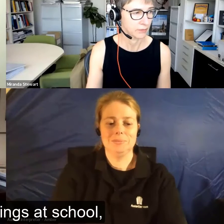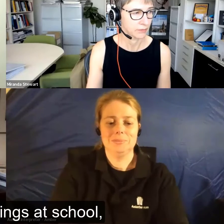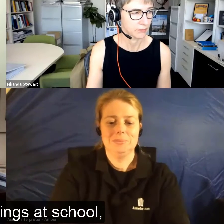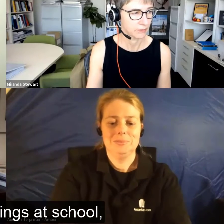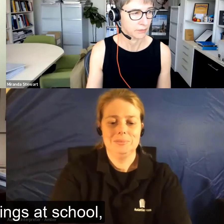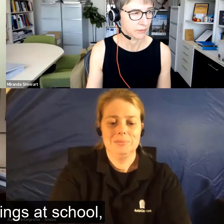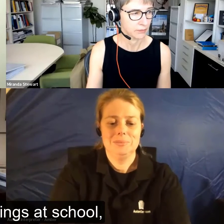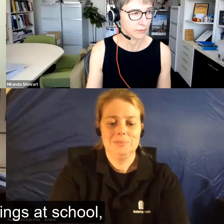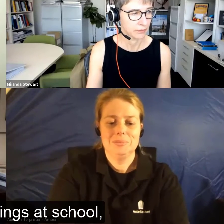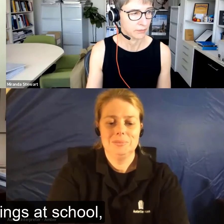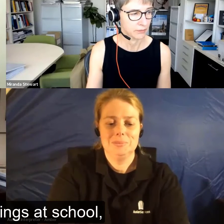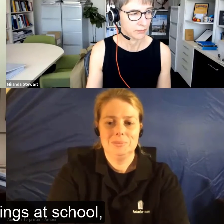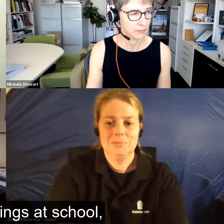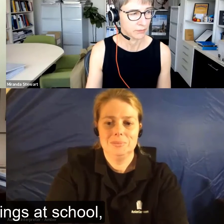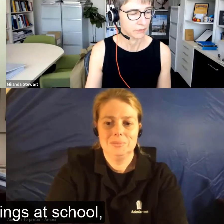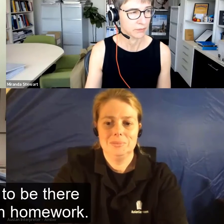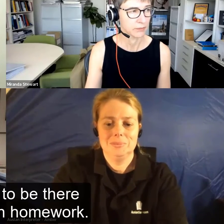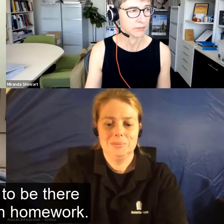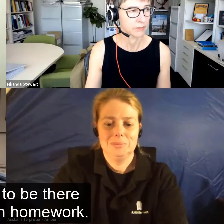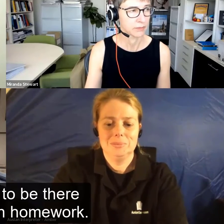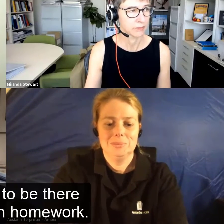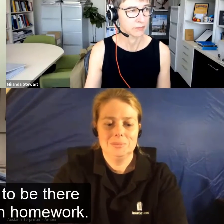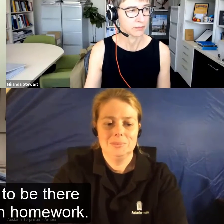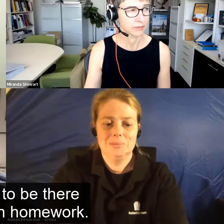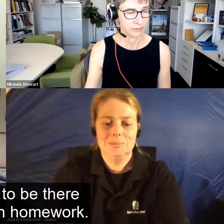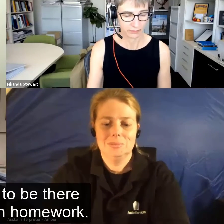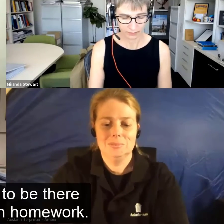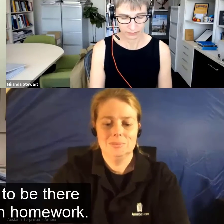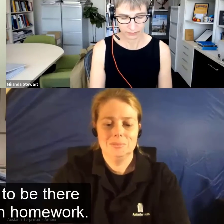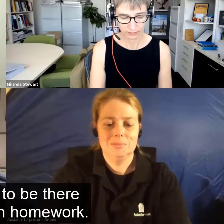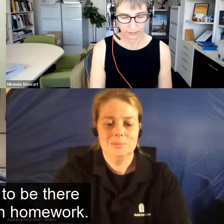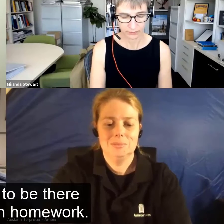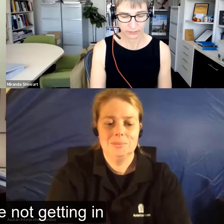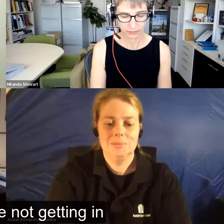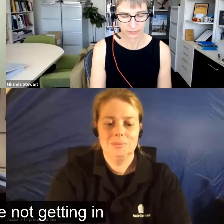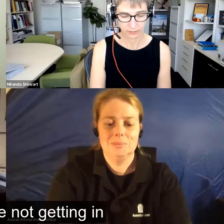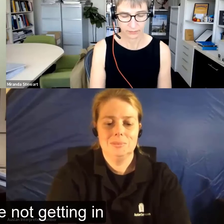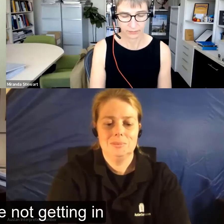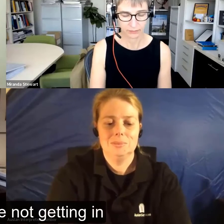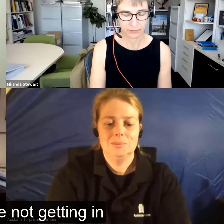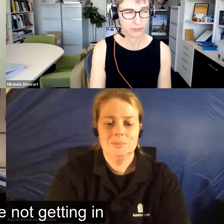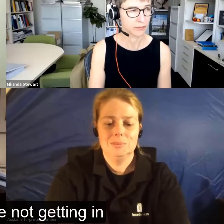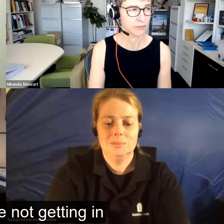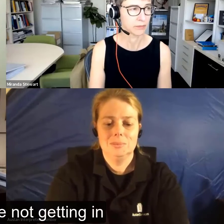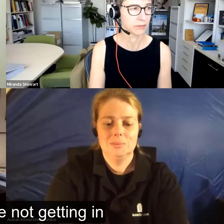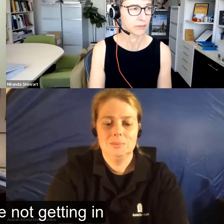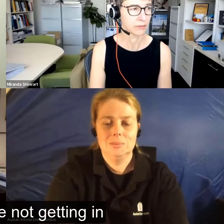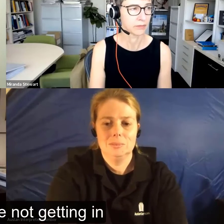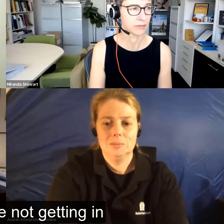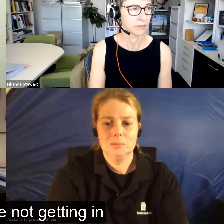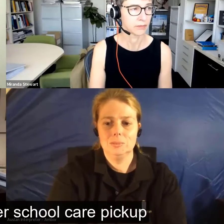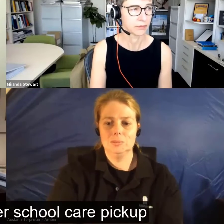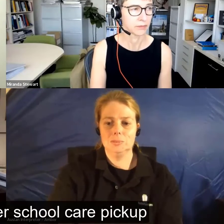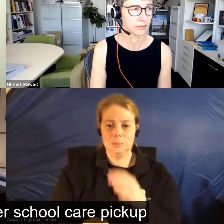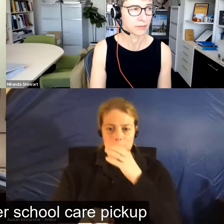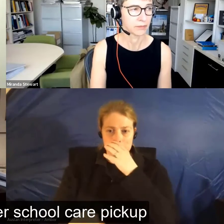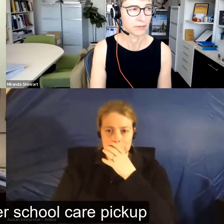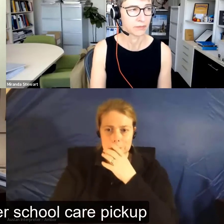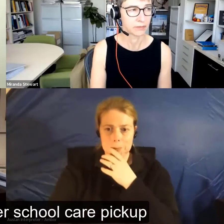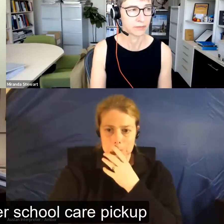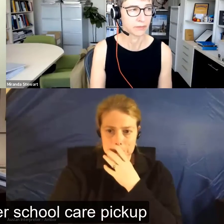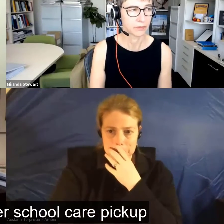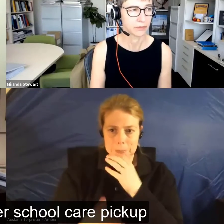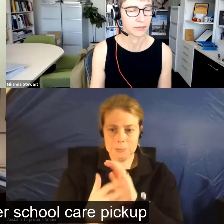witness things at school. You want to be there to help with homework. Often you're not getting in from